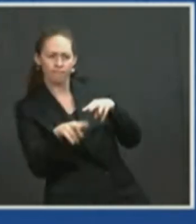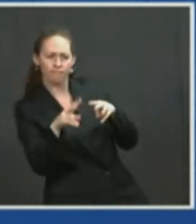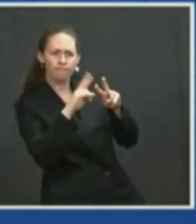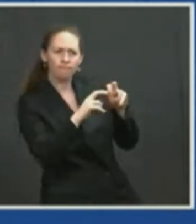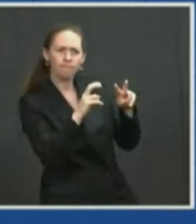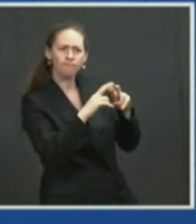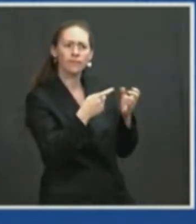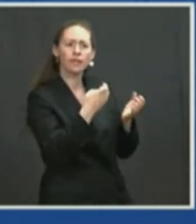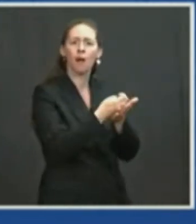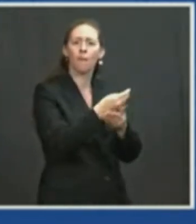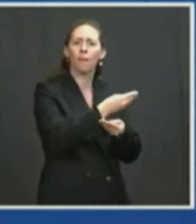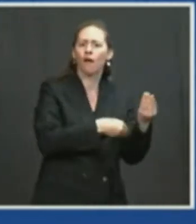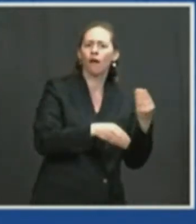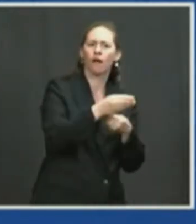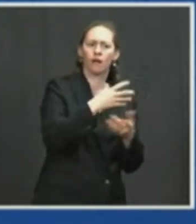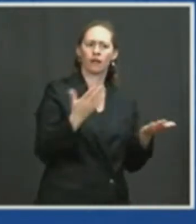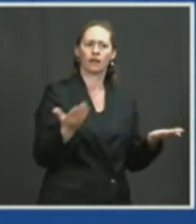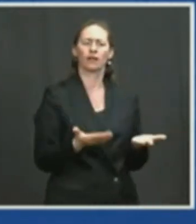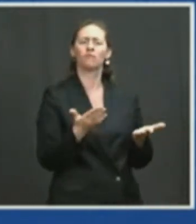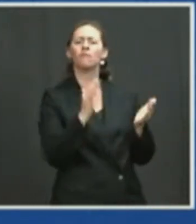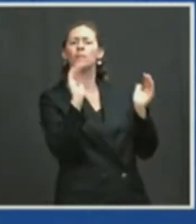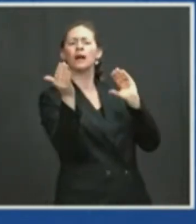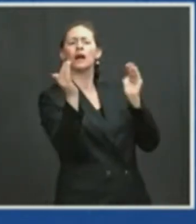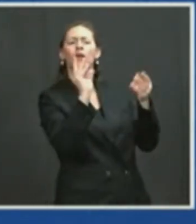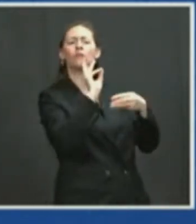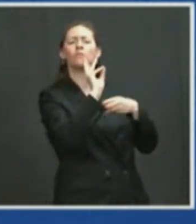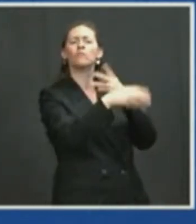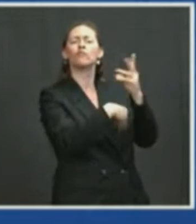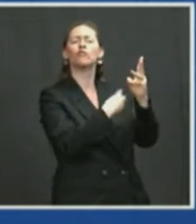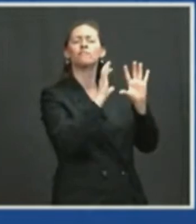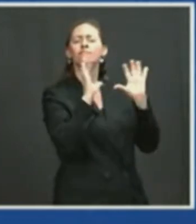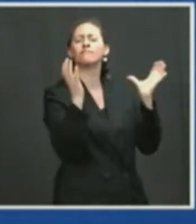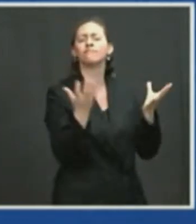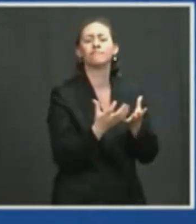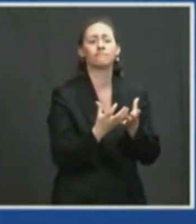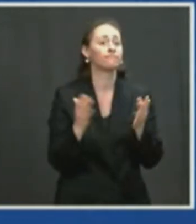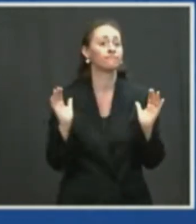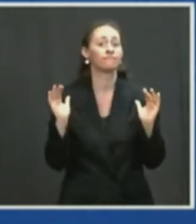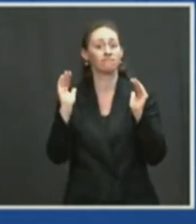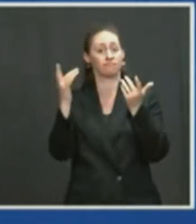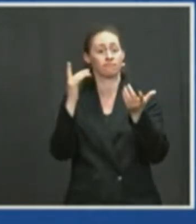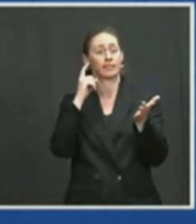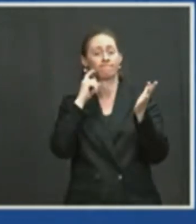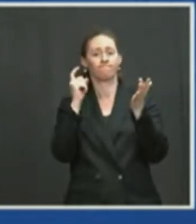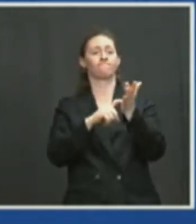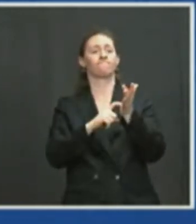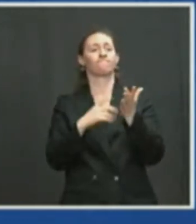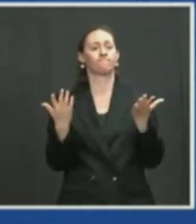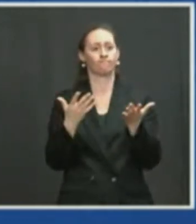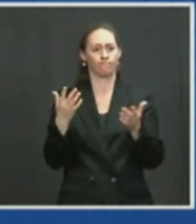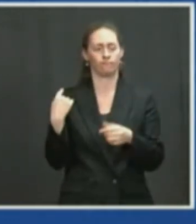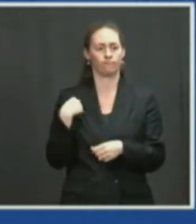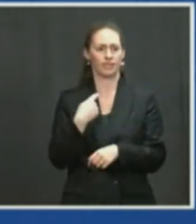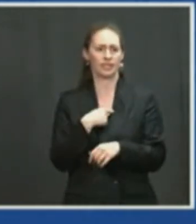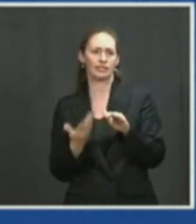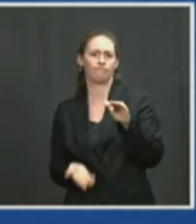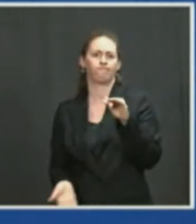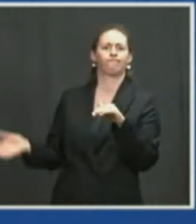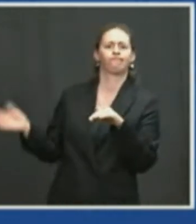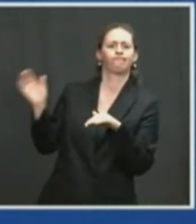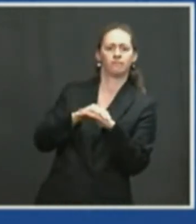nations, increased their projection for U.S. economic growth this year to 6.9% in